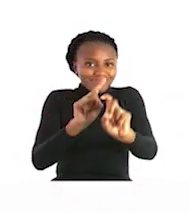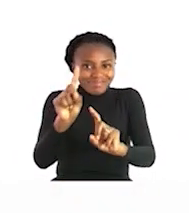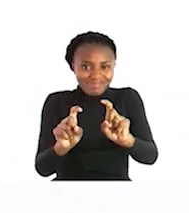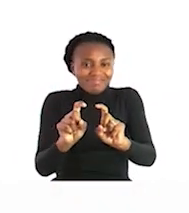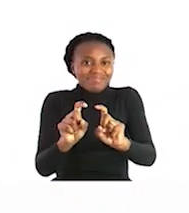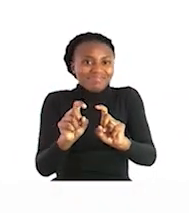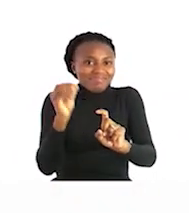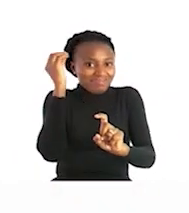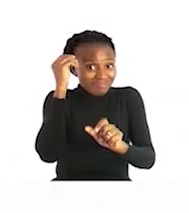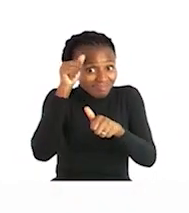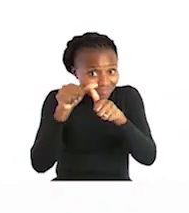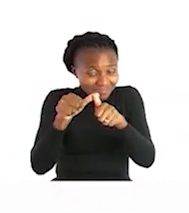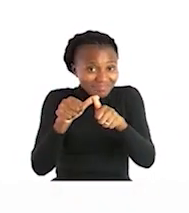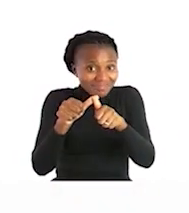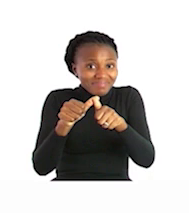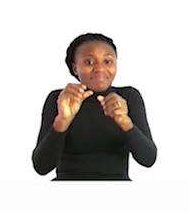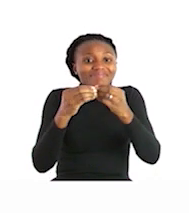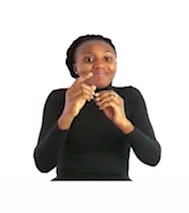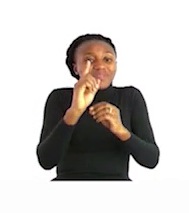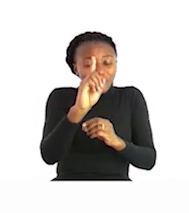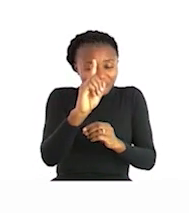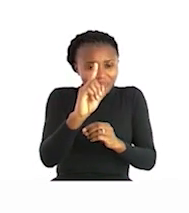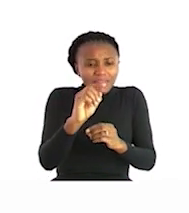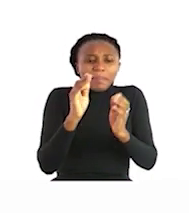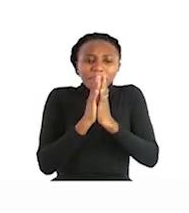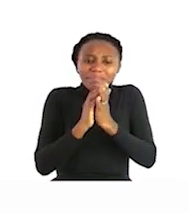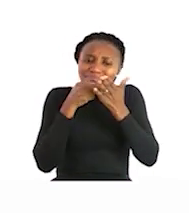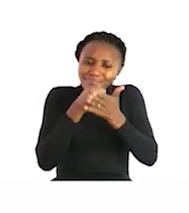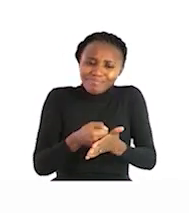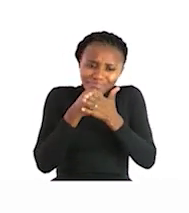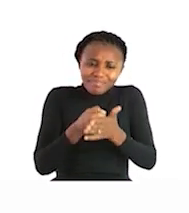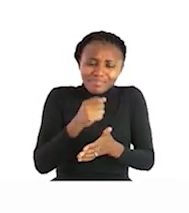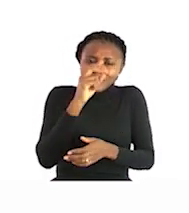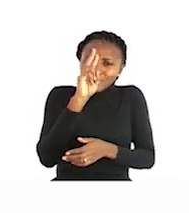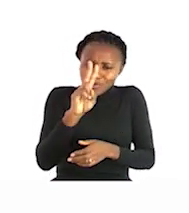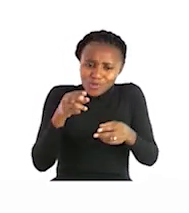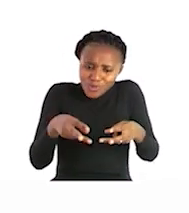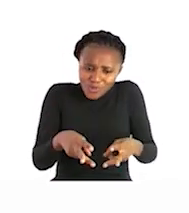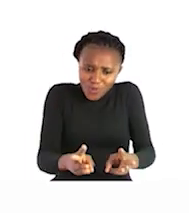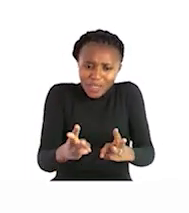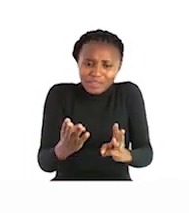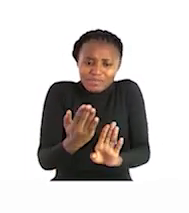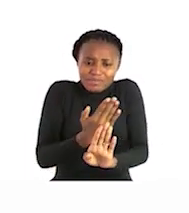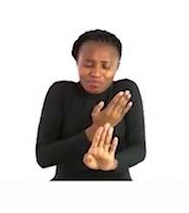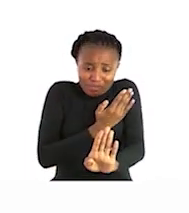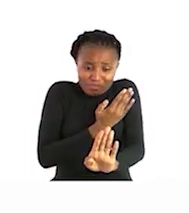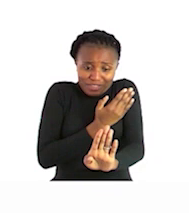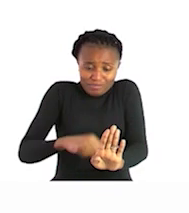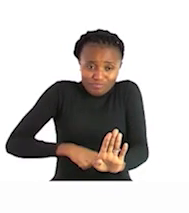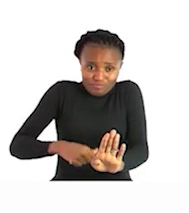time. Right. Question 1. Try to remember any 2 methods on how to prevent each of the following